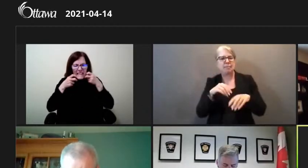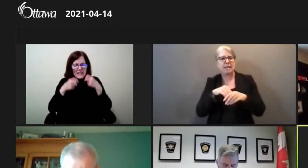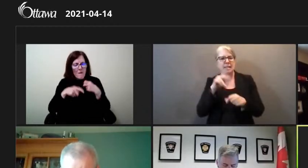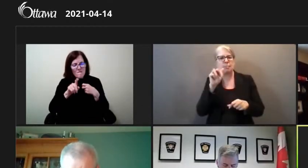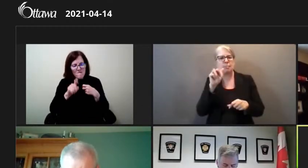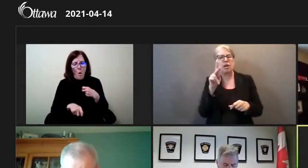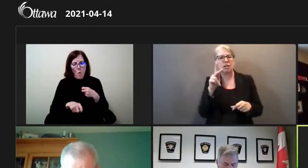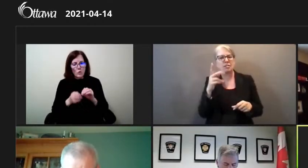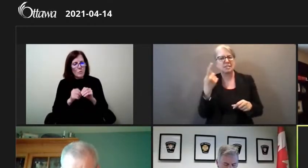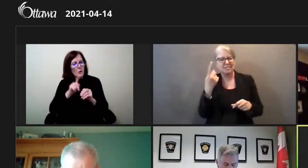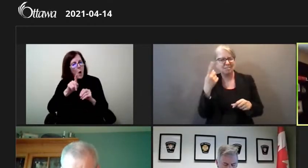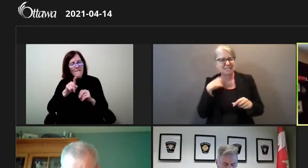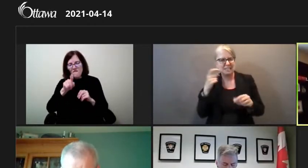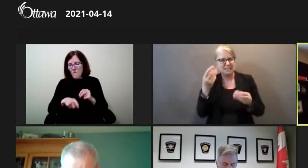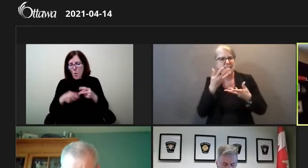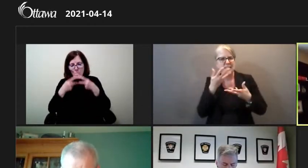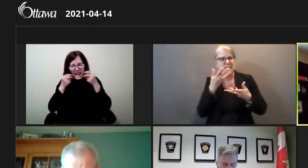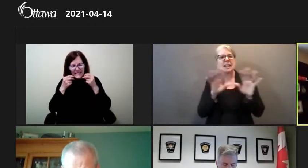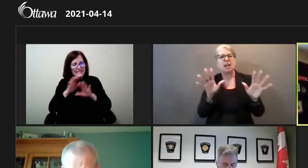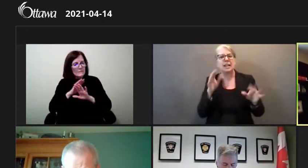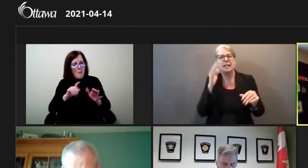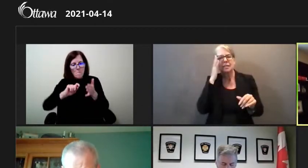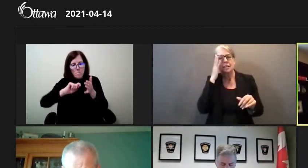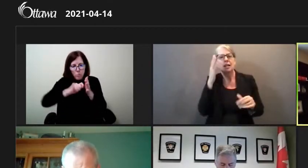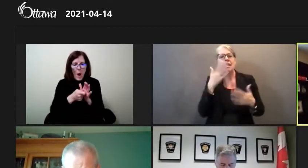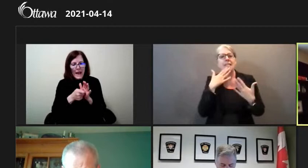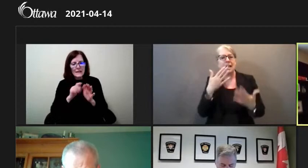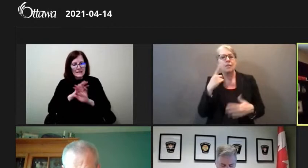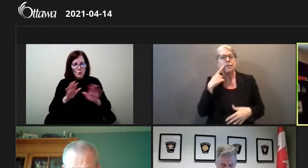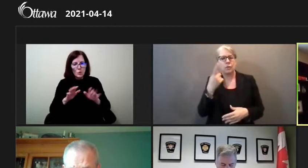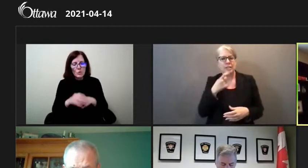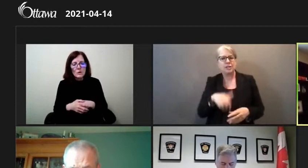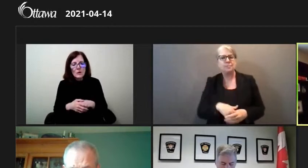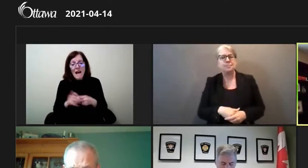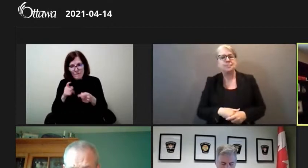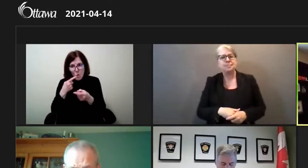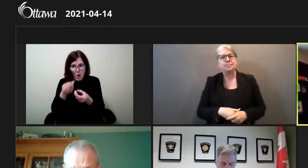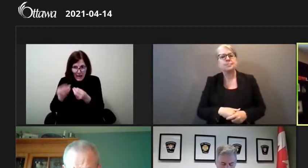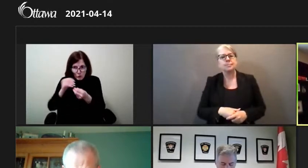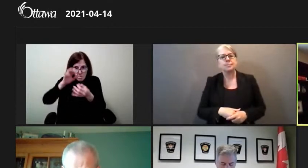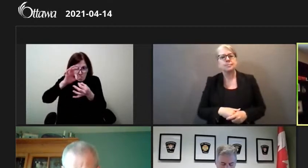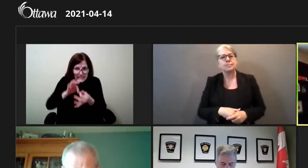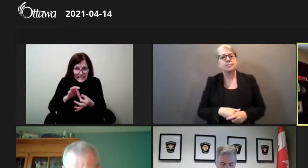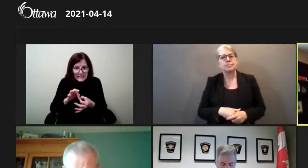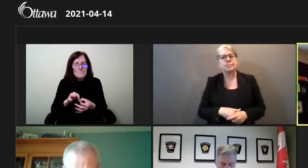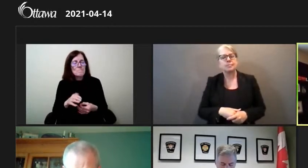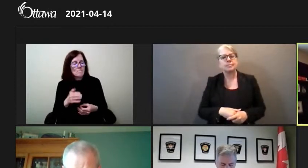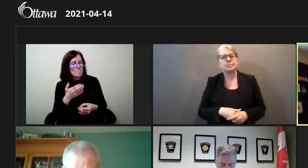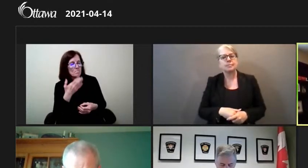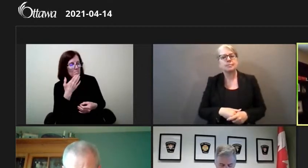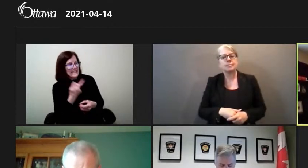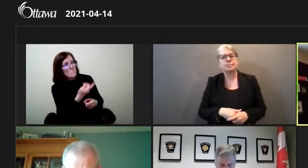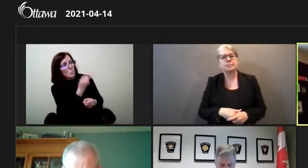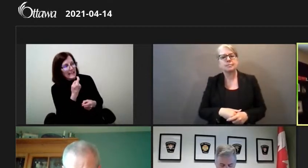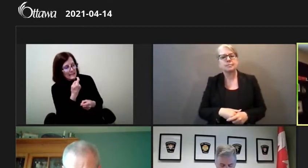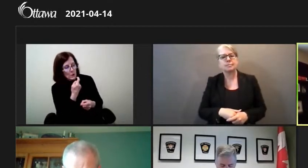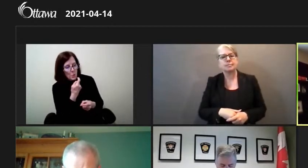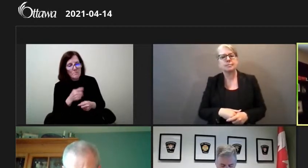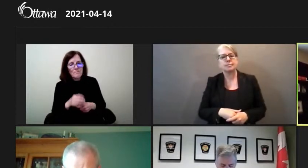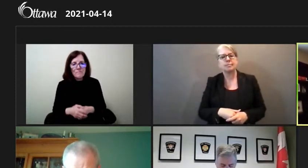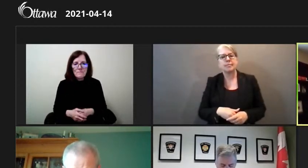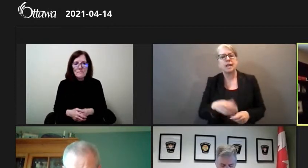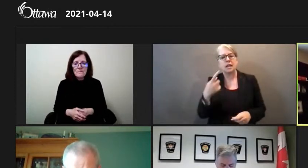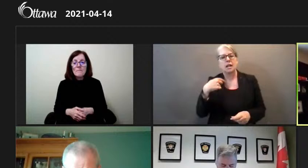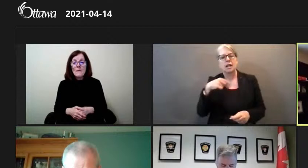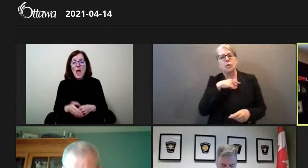that? Sure. So thanks for the question. So we're focusing on